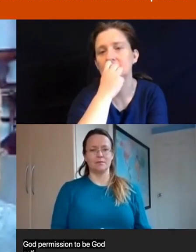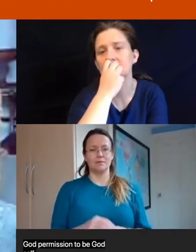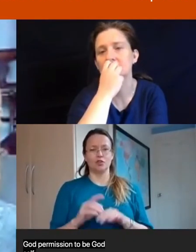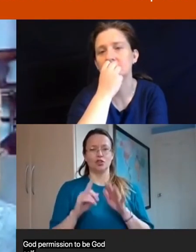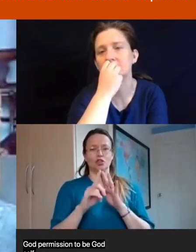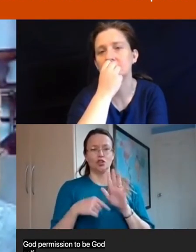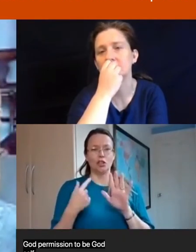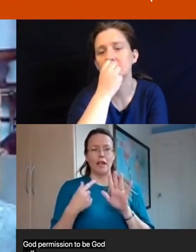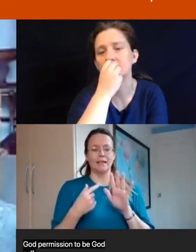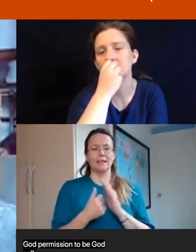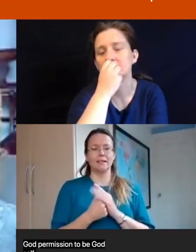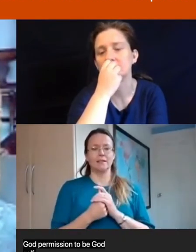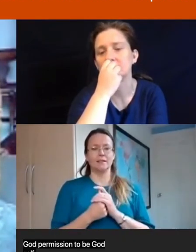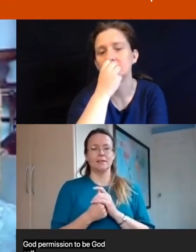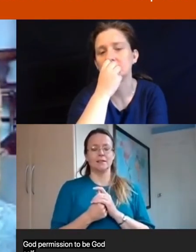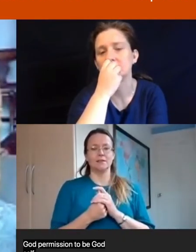Yes, I would.